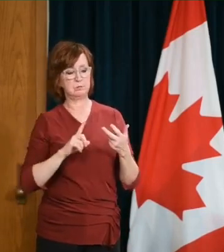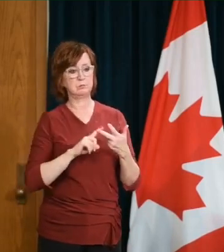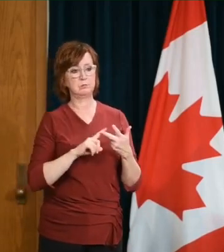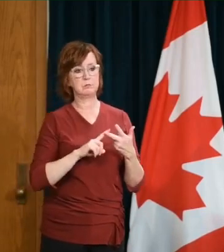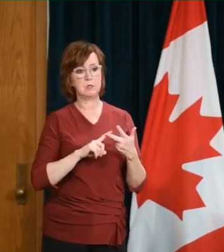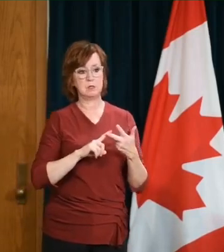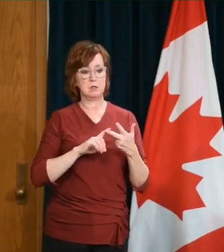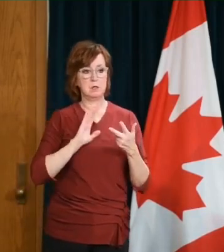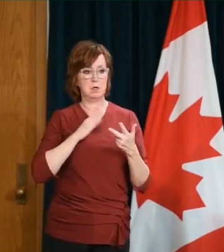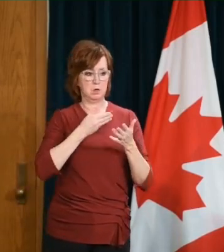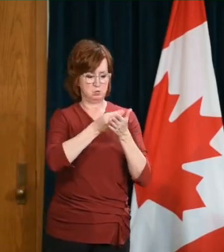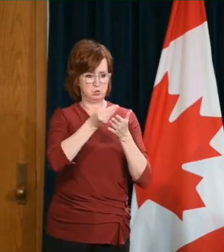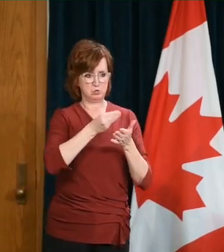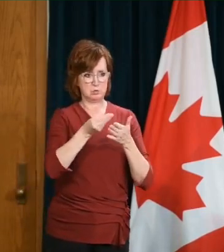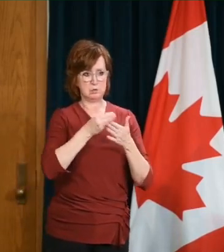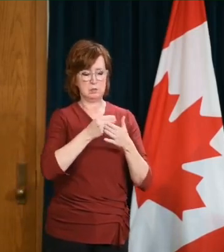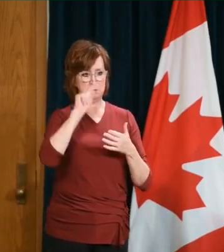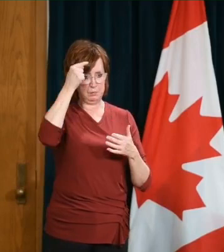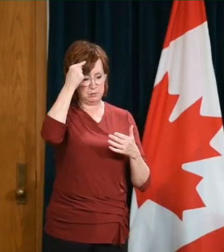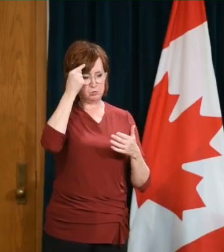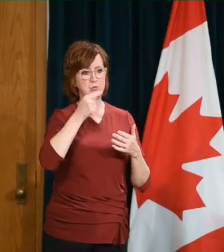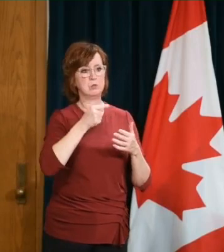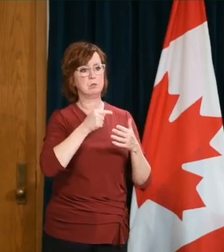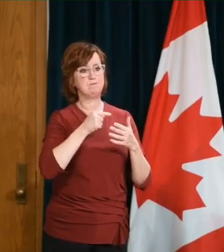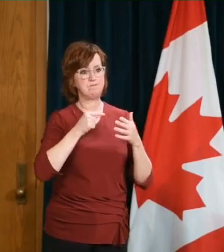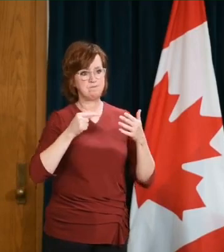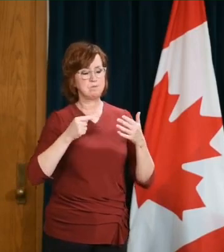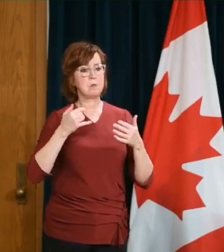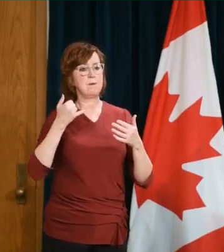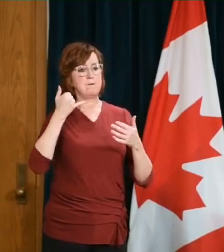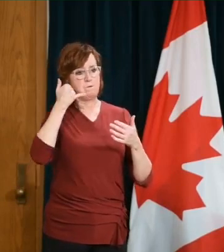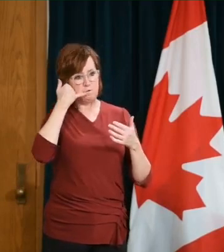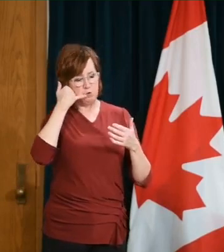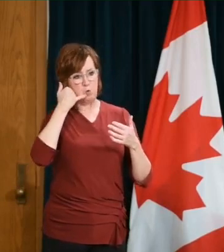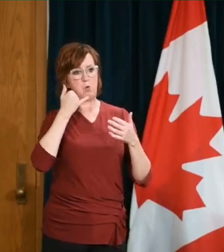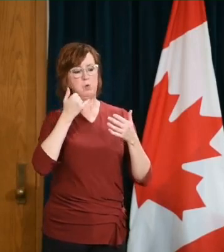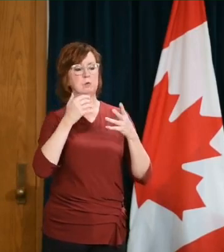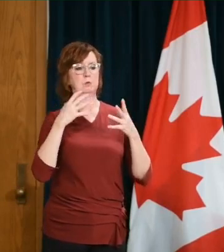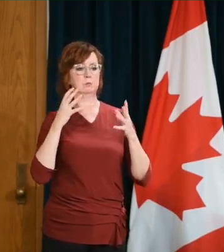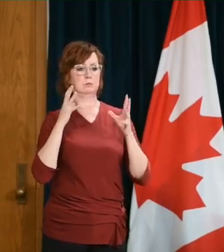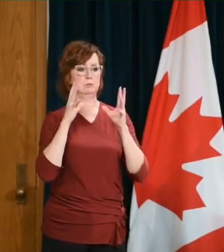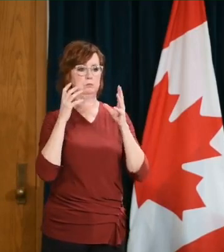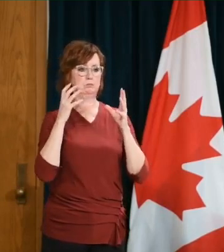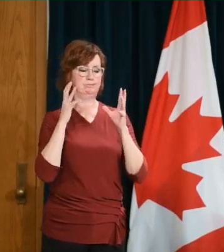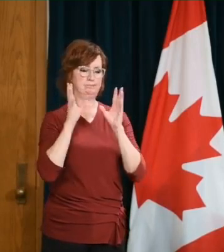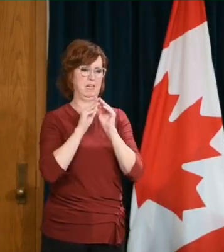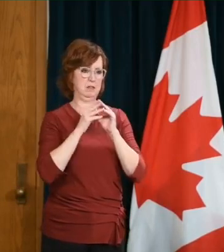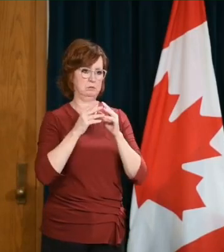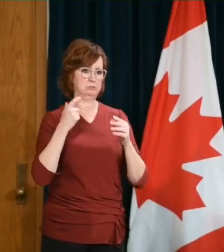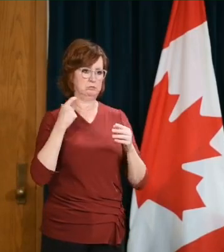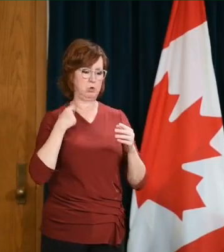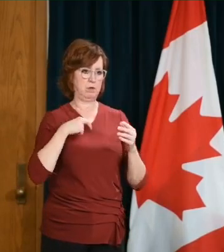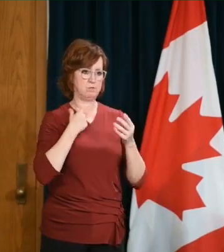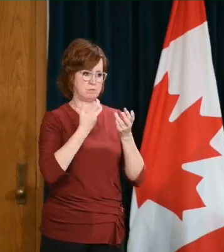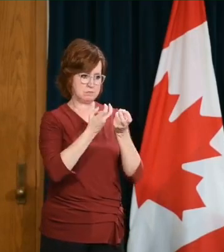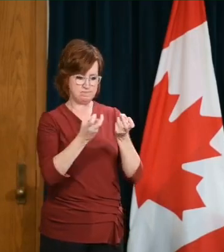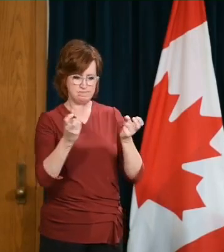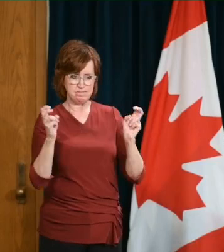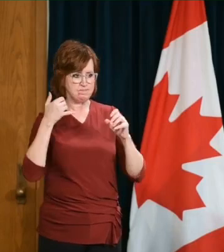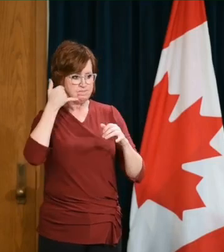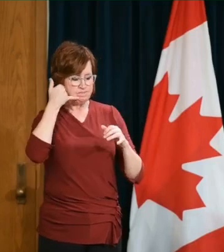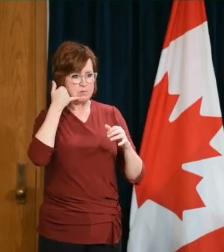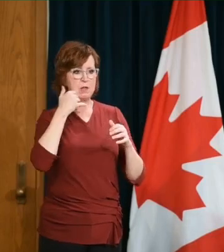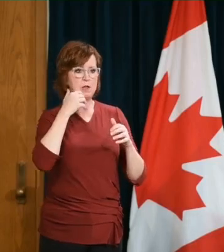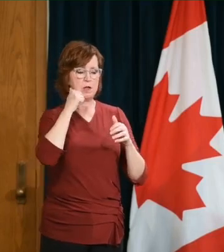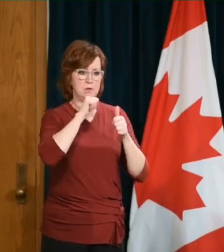we have within the nation and around the world on how we can access personal protection equipment, additional personal protection